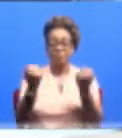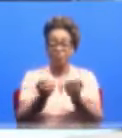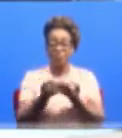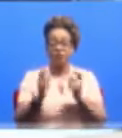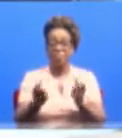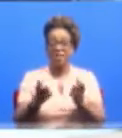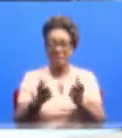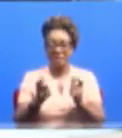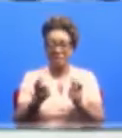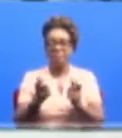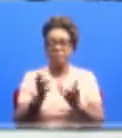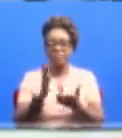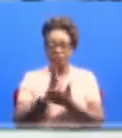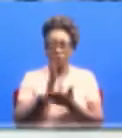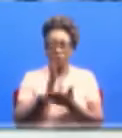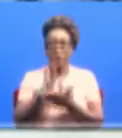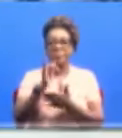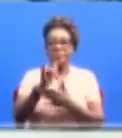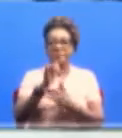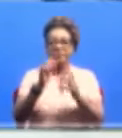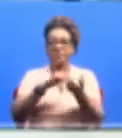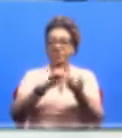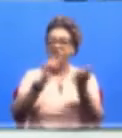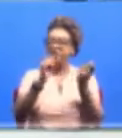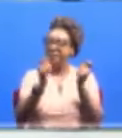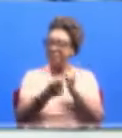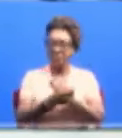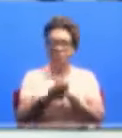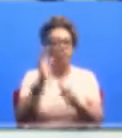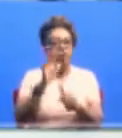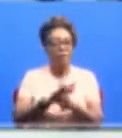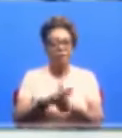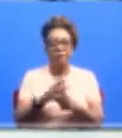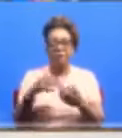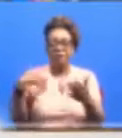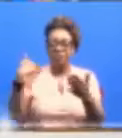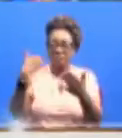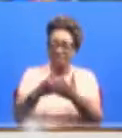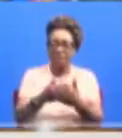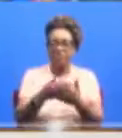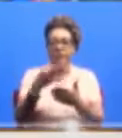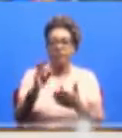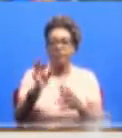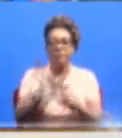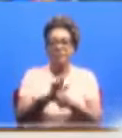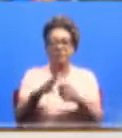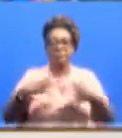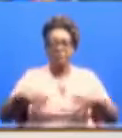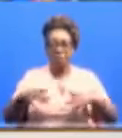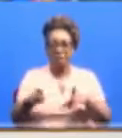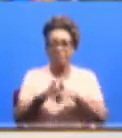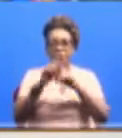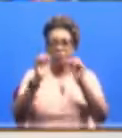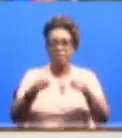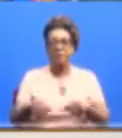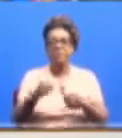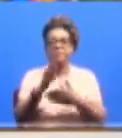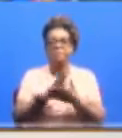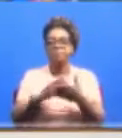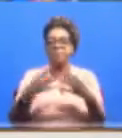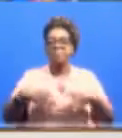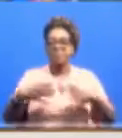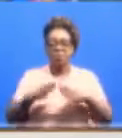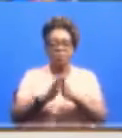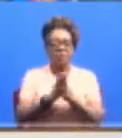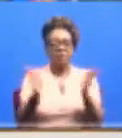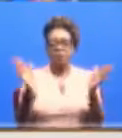a huge game changer this time in terms of reaching out to as many people as you can. There are people who are not in the general WhatsApp